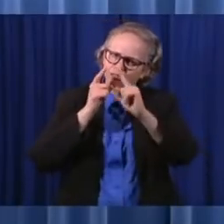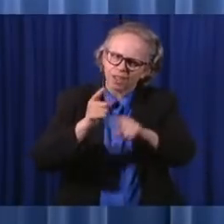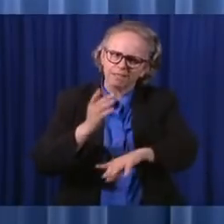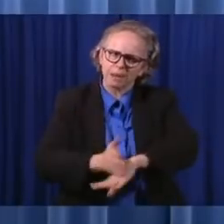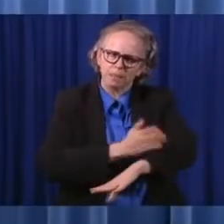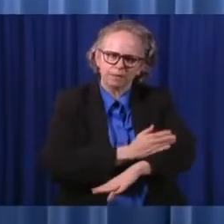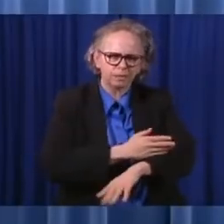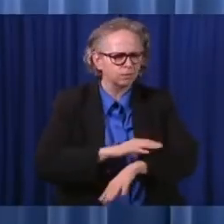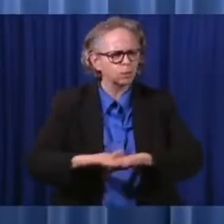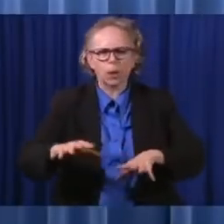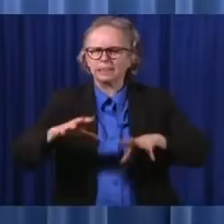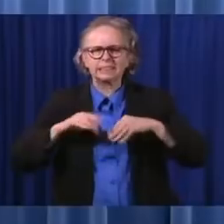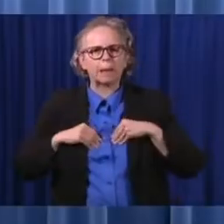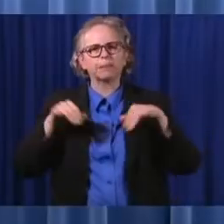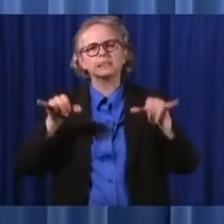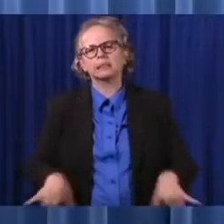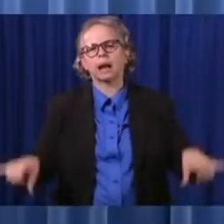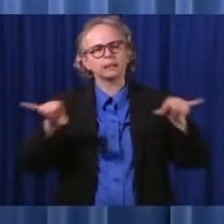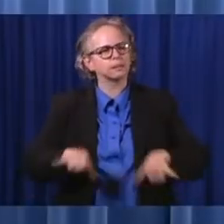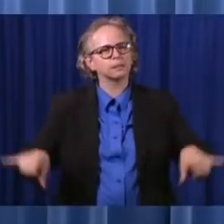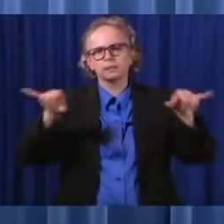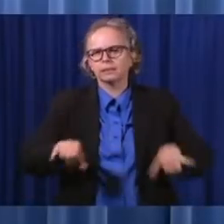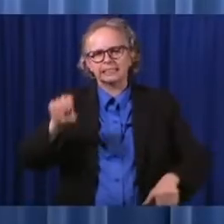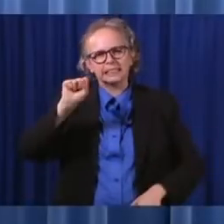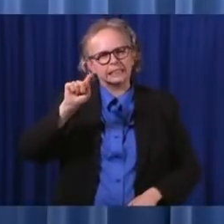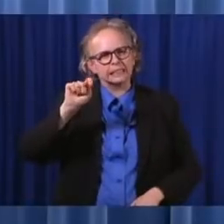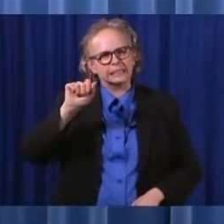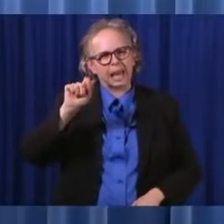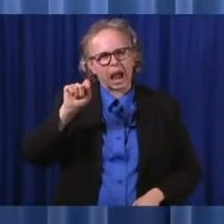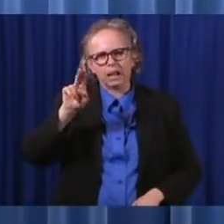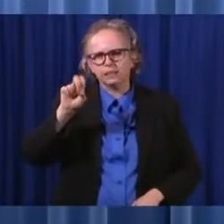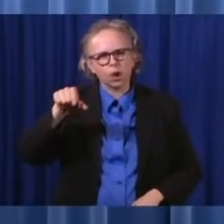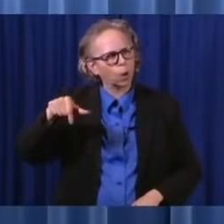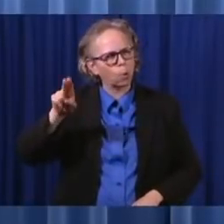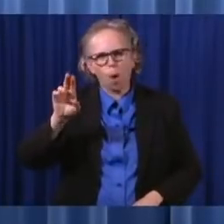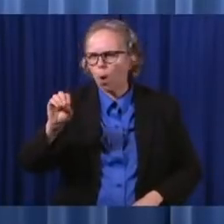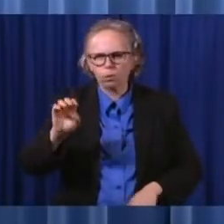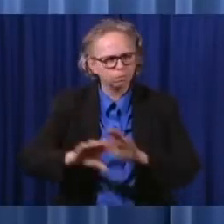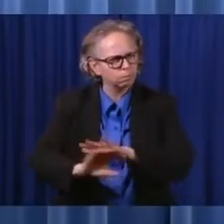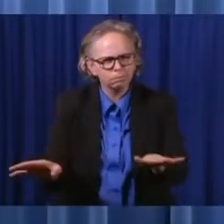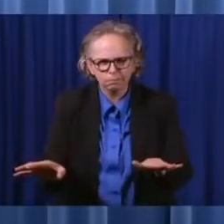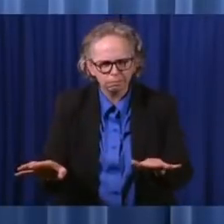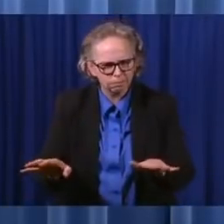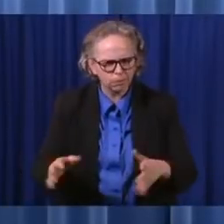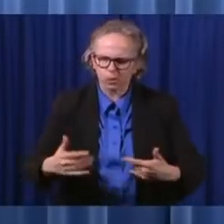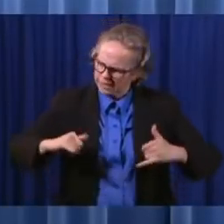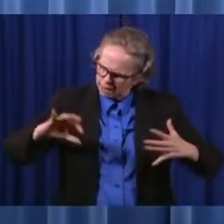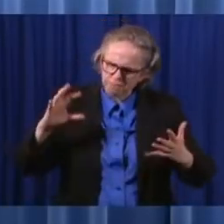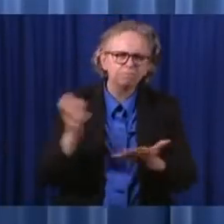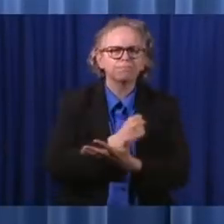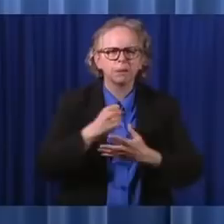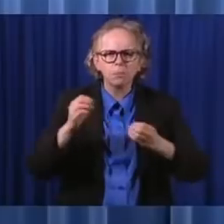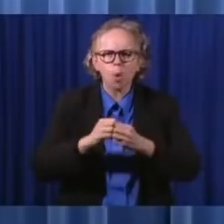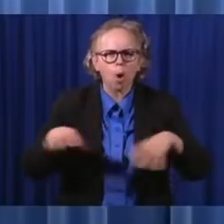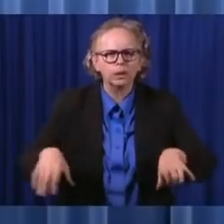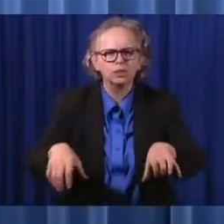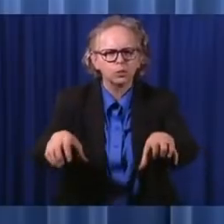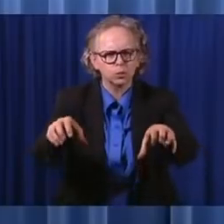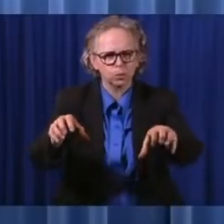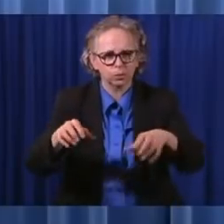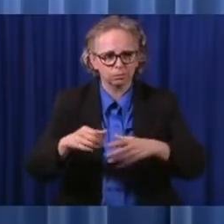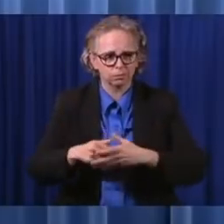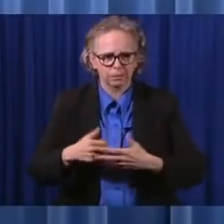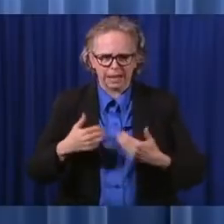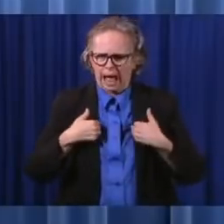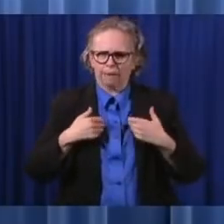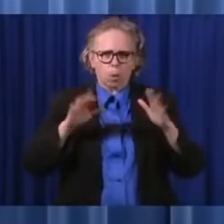accept the status quo. There is more that we can do. We have great police officers, but sometimes we have police officers who somehow slip through